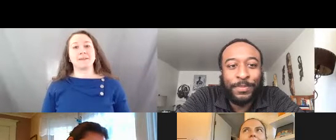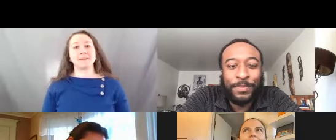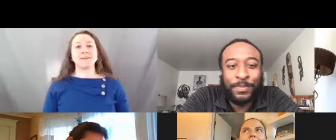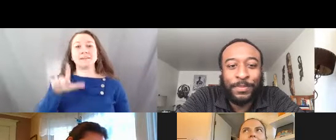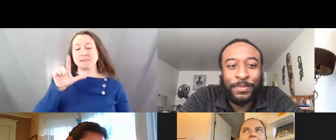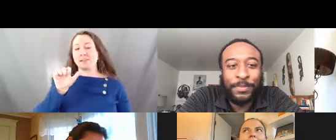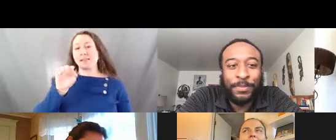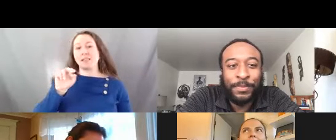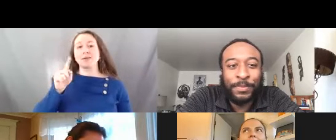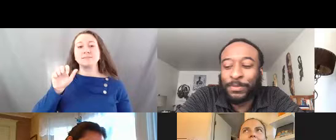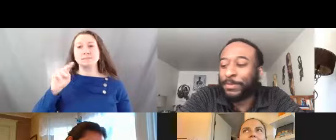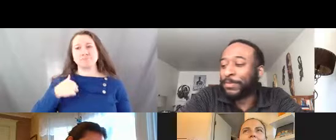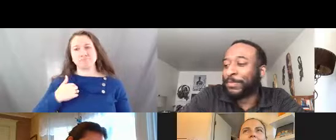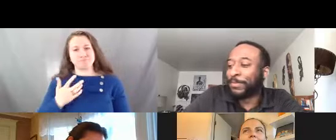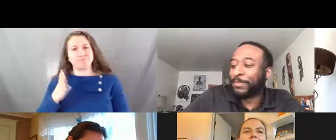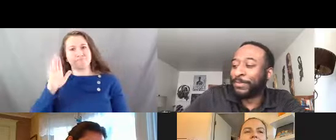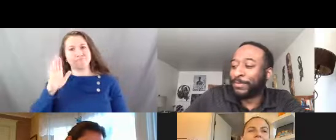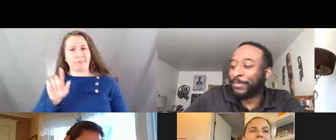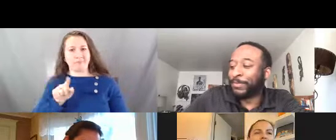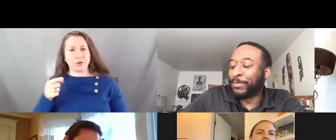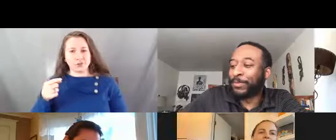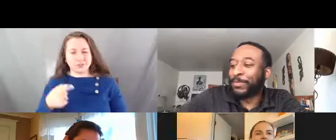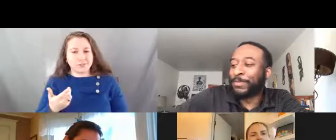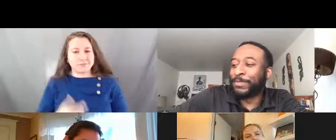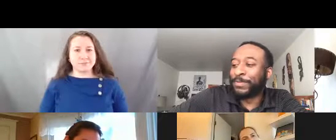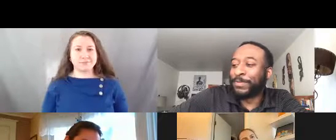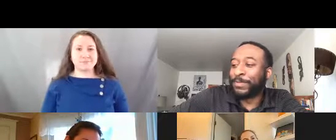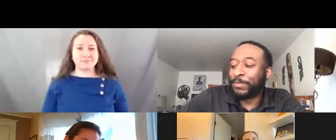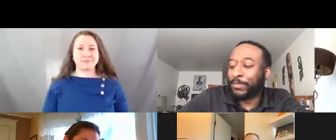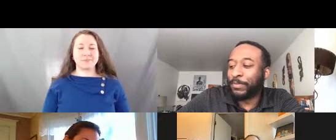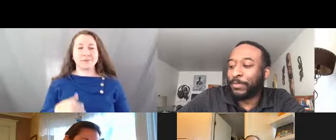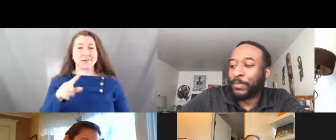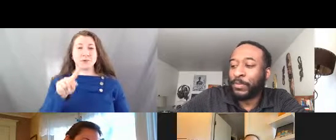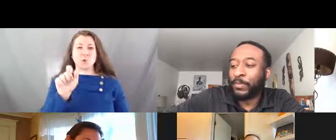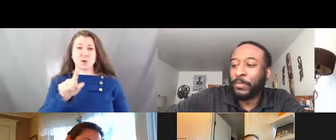Um, like again, I guess it's a pretty broad question, but I'll try my best.